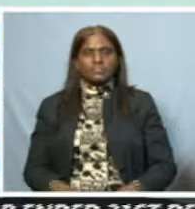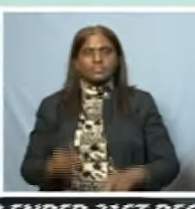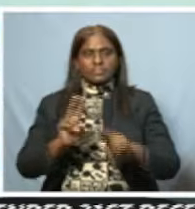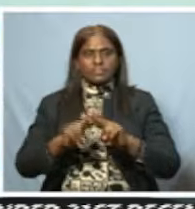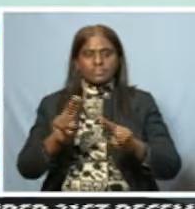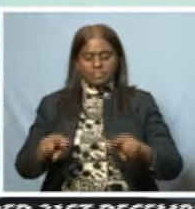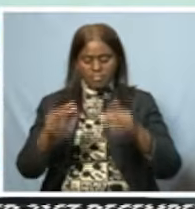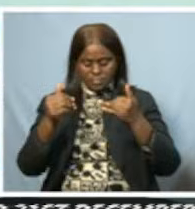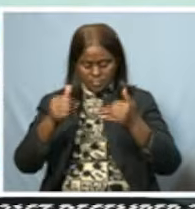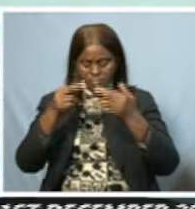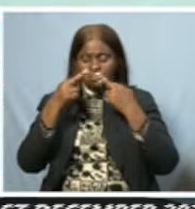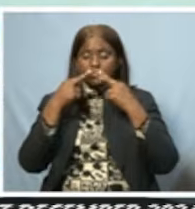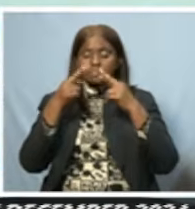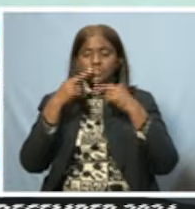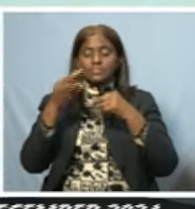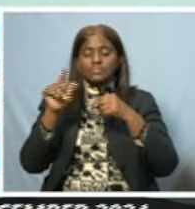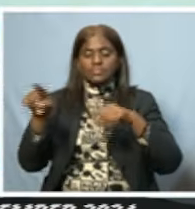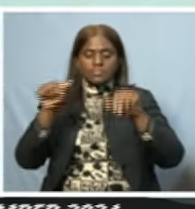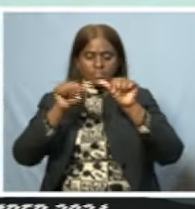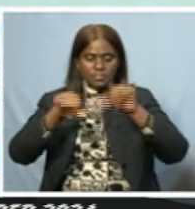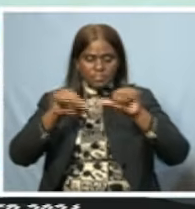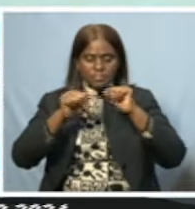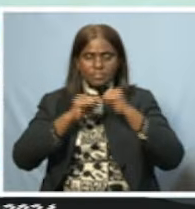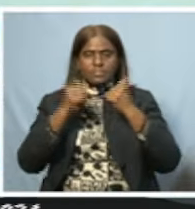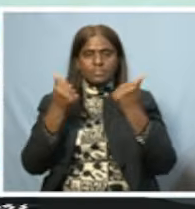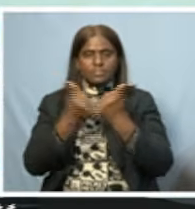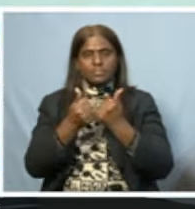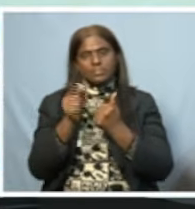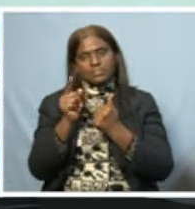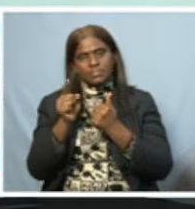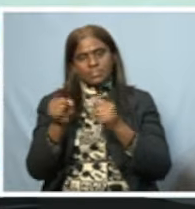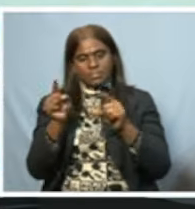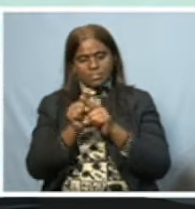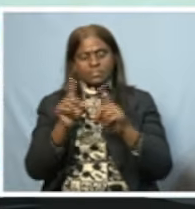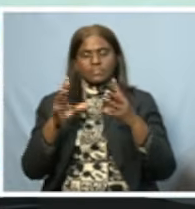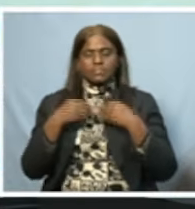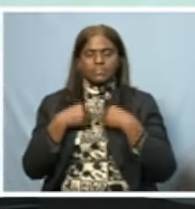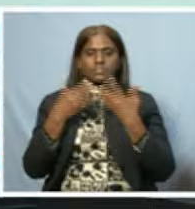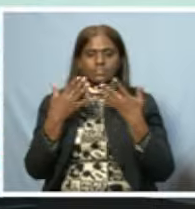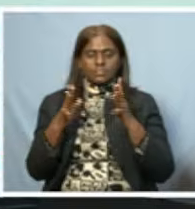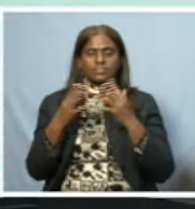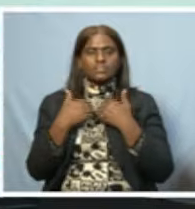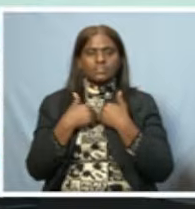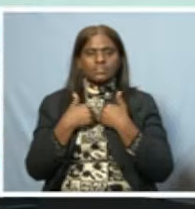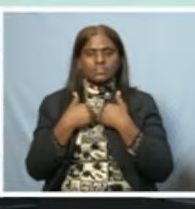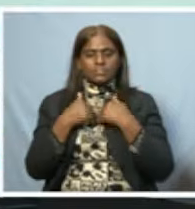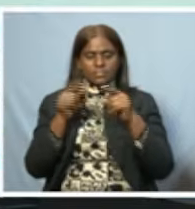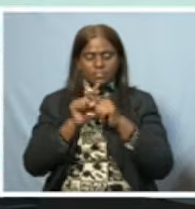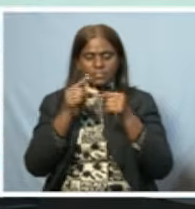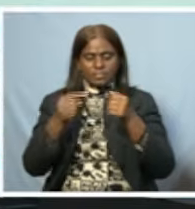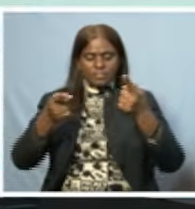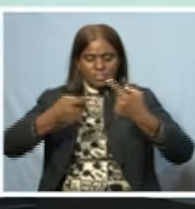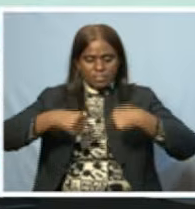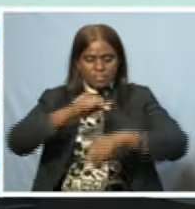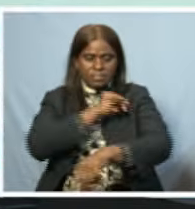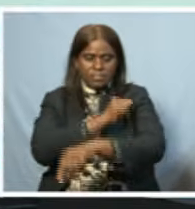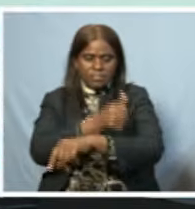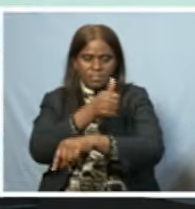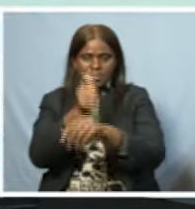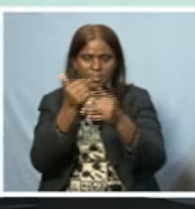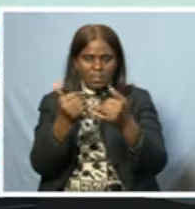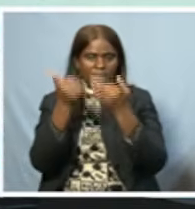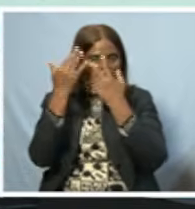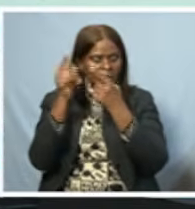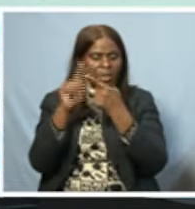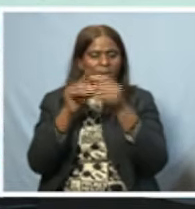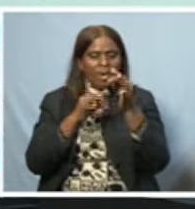Chair, the findings of the Auditor General are acknowledged, and the local authority wishes to state